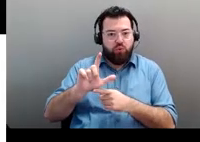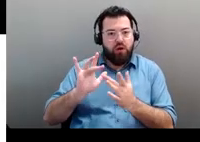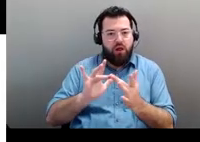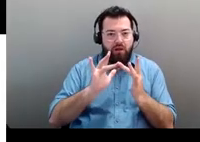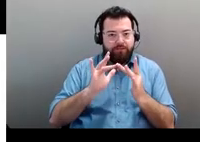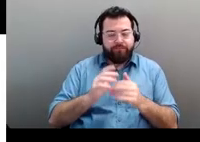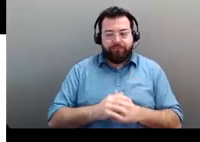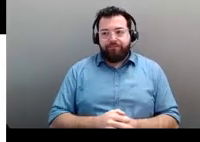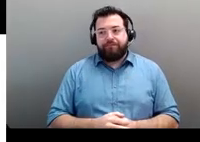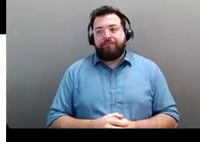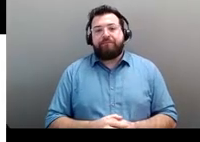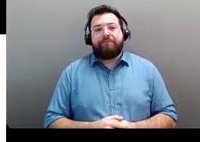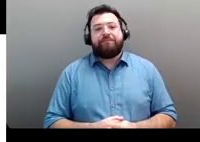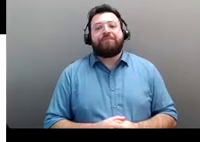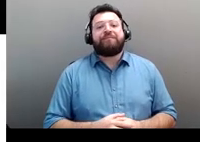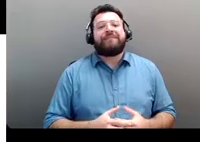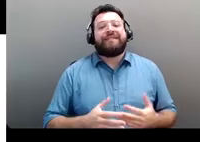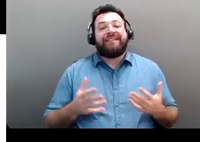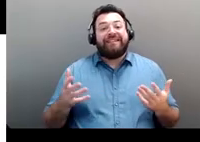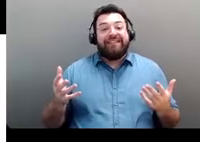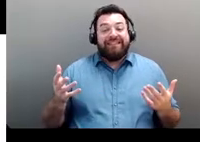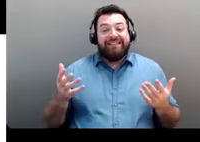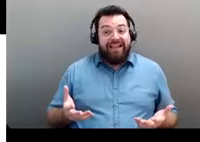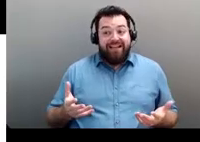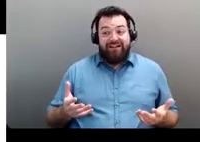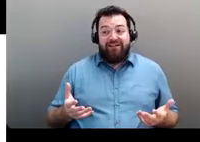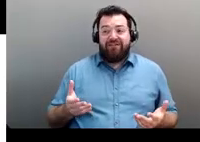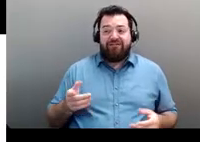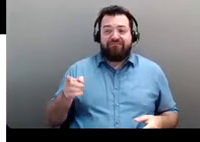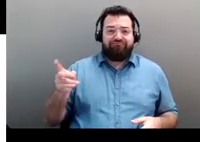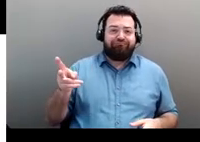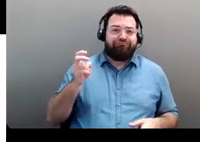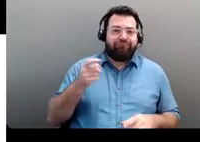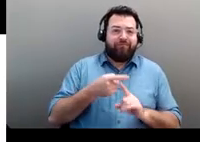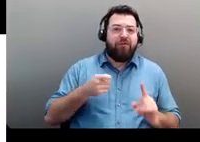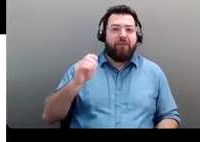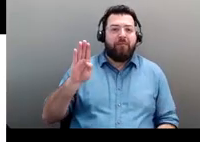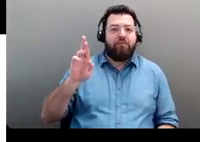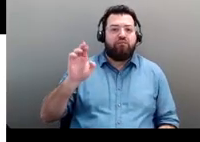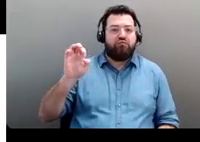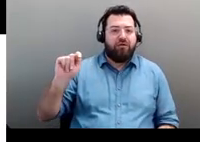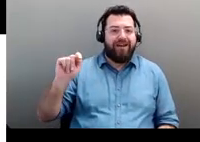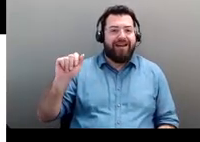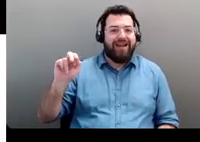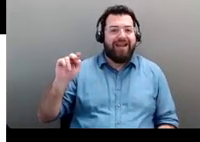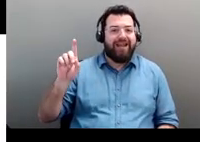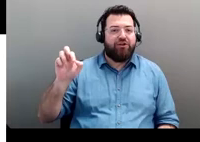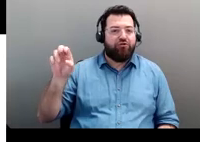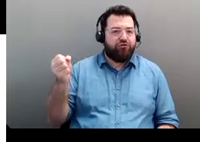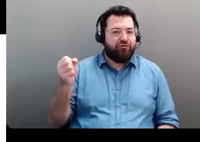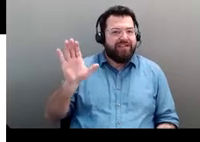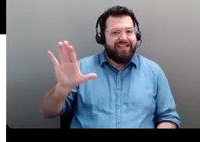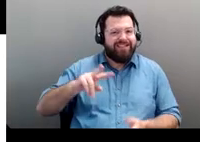Now, I'm taking Brett Anders' definition of AI, or at least what